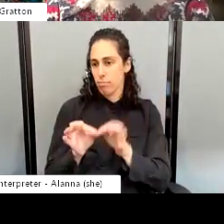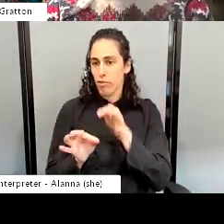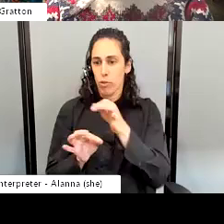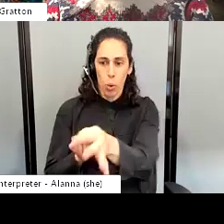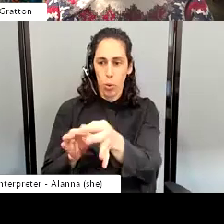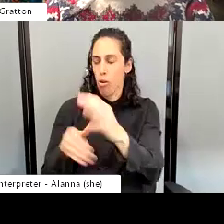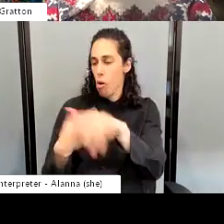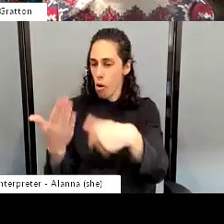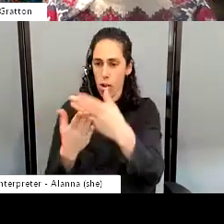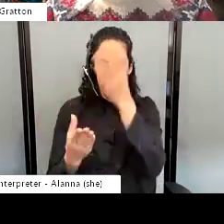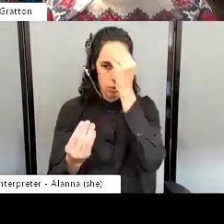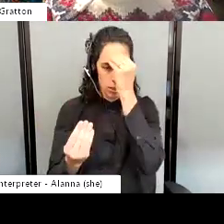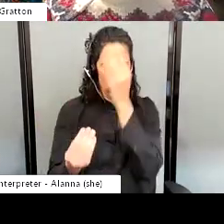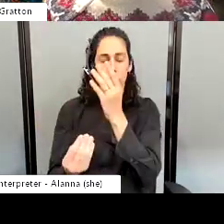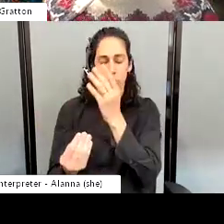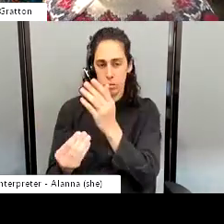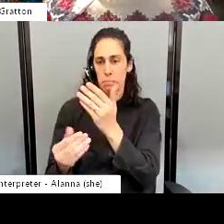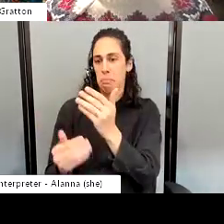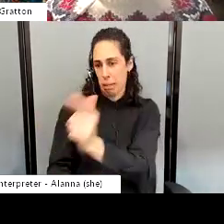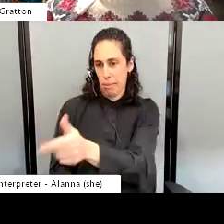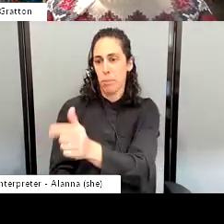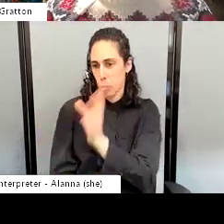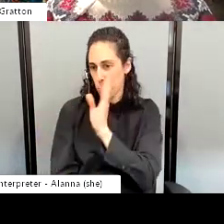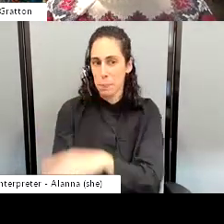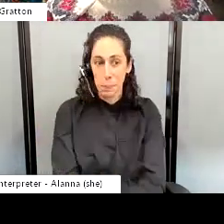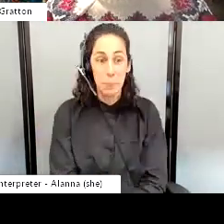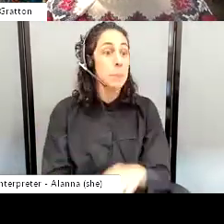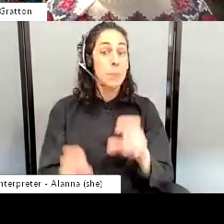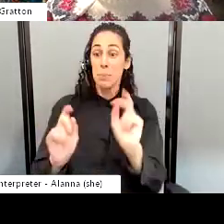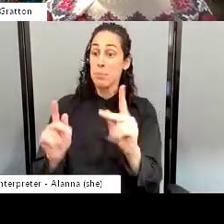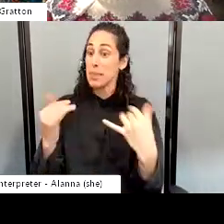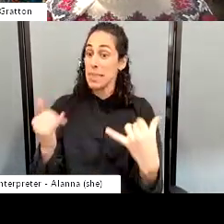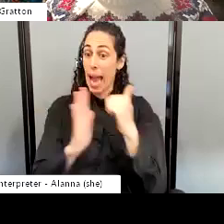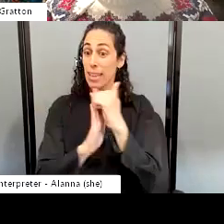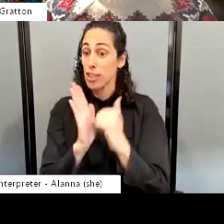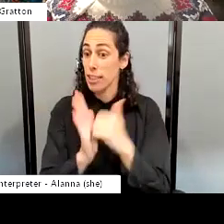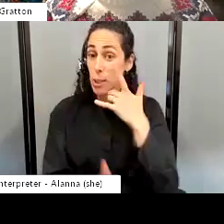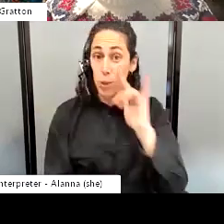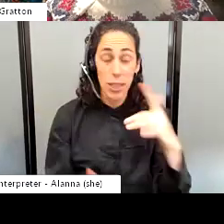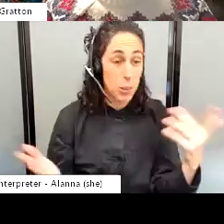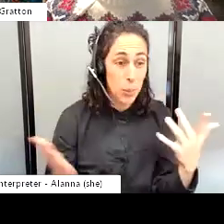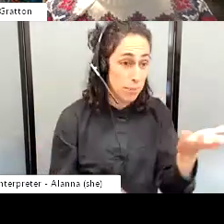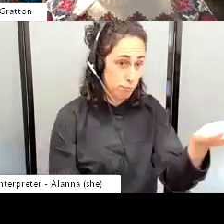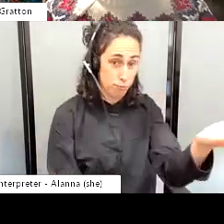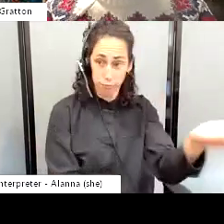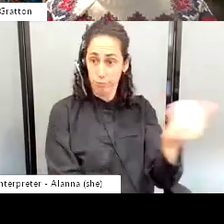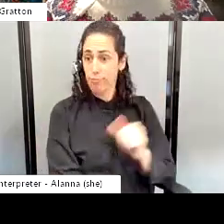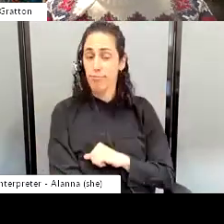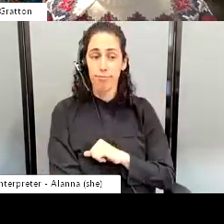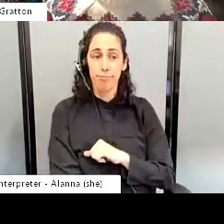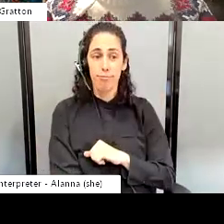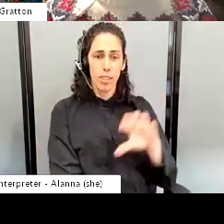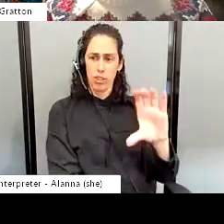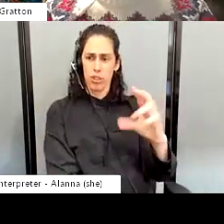So generally what we want to do today is like, what is this ChatGPT? What purpose is it? What good is it going to do? How is it